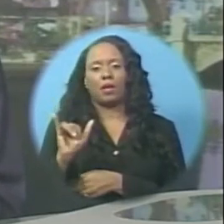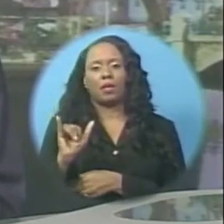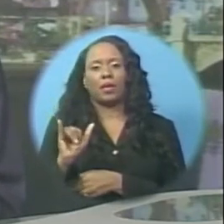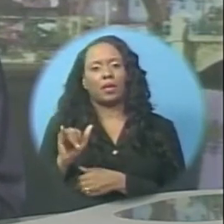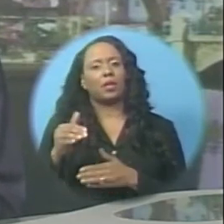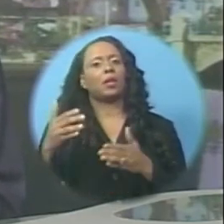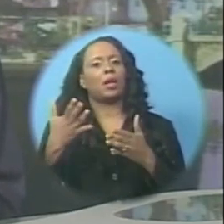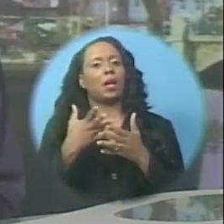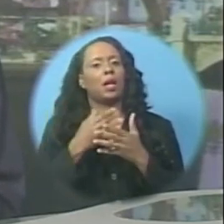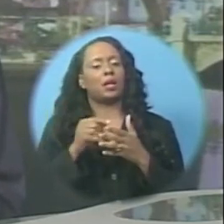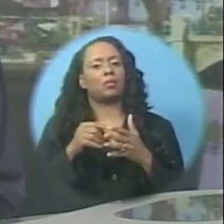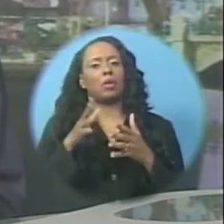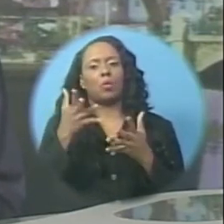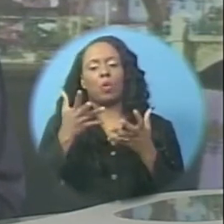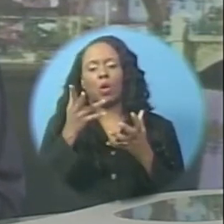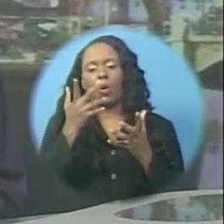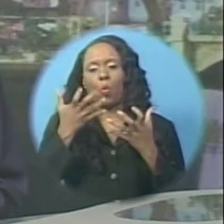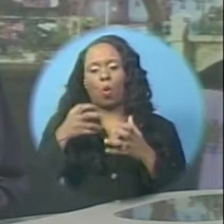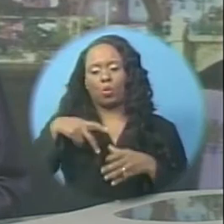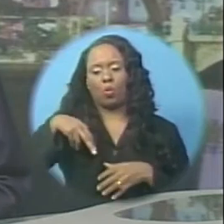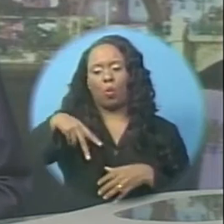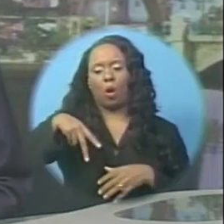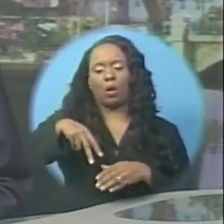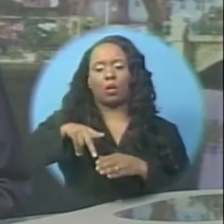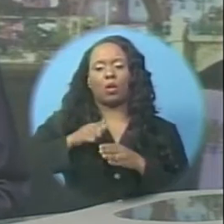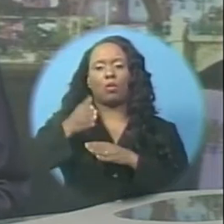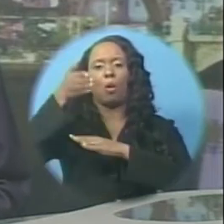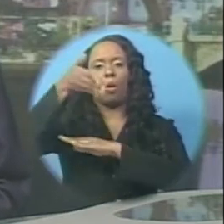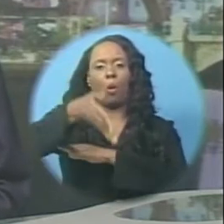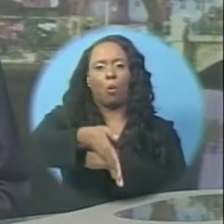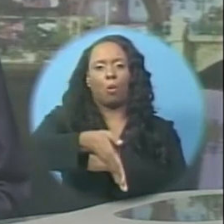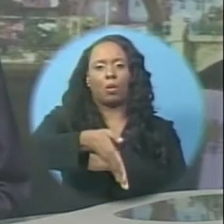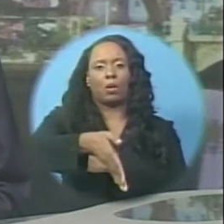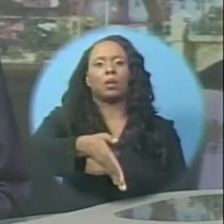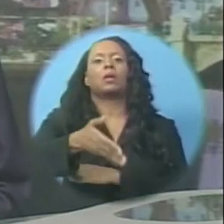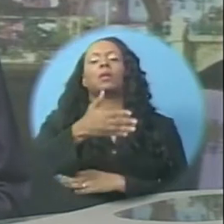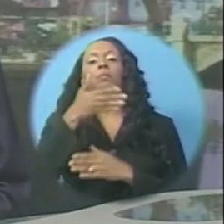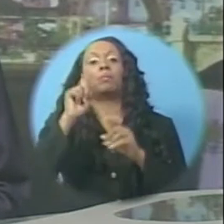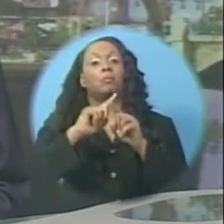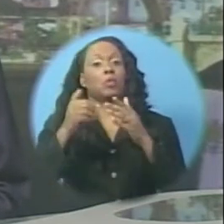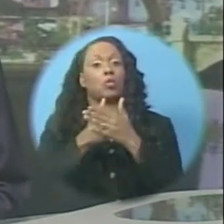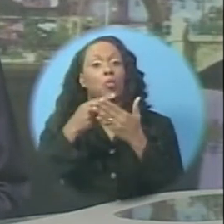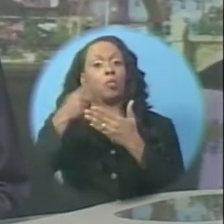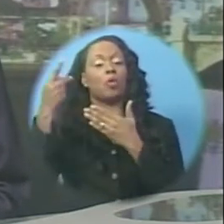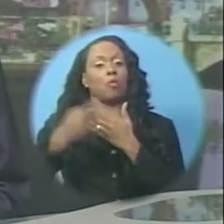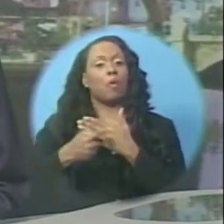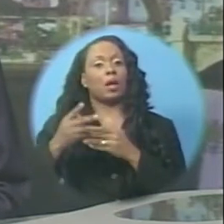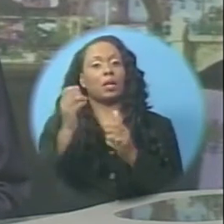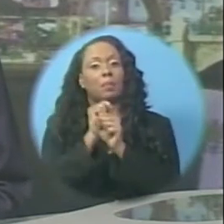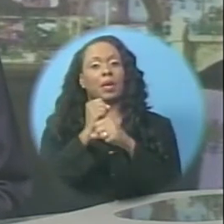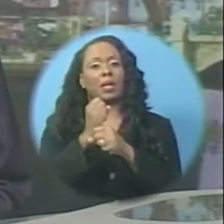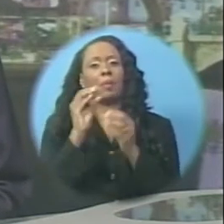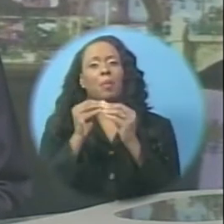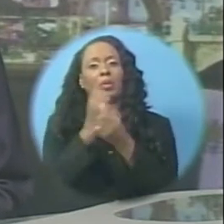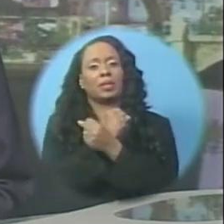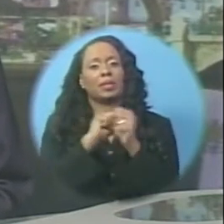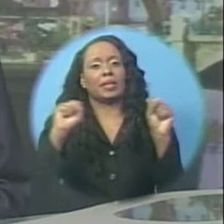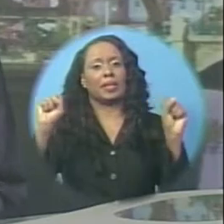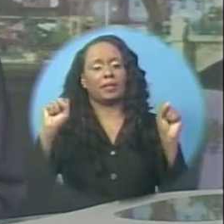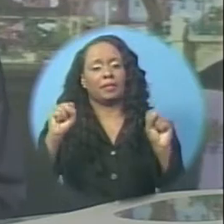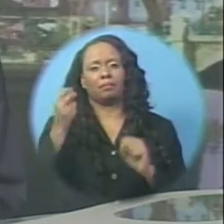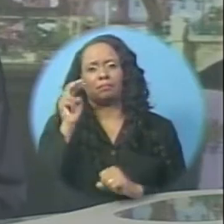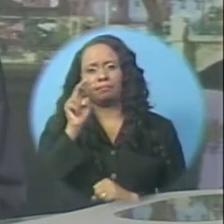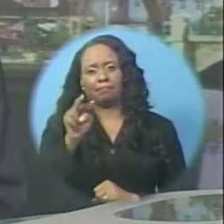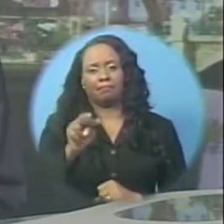should be a breeze now for the little ones, thanks to a new program by the Ministry of Transport and Works aimed at road safety. Lorna Jones tells